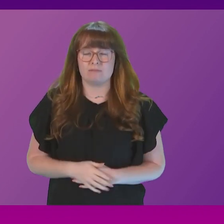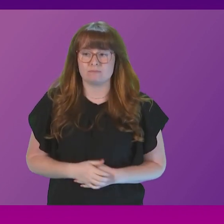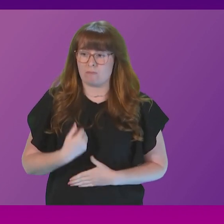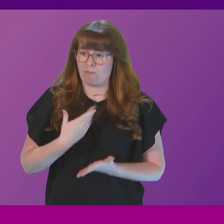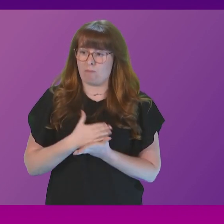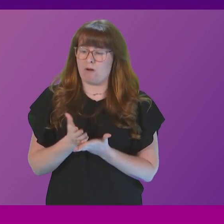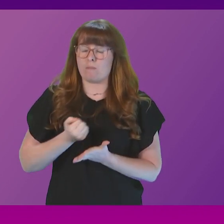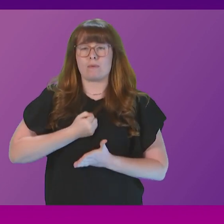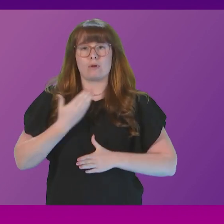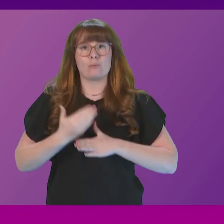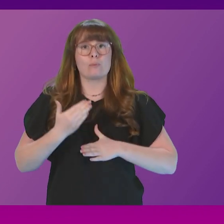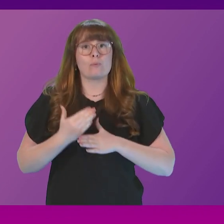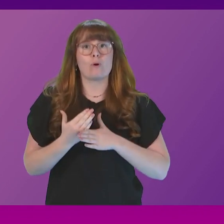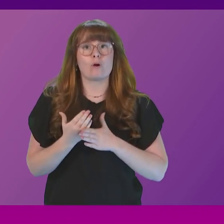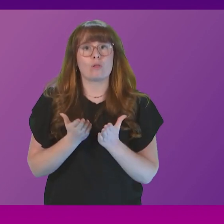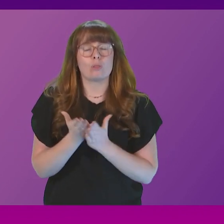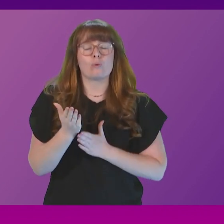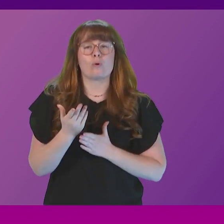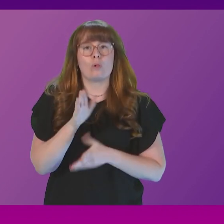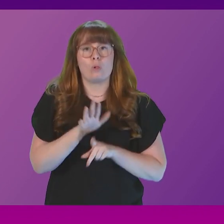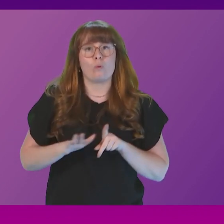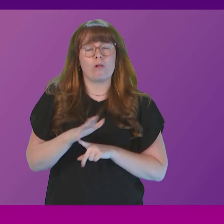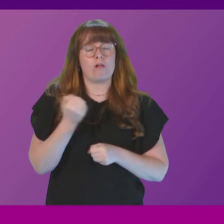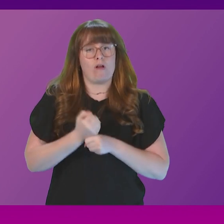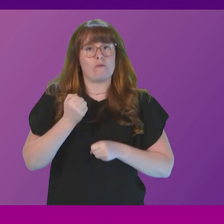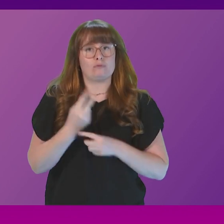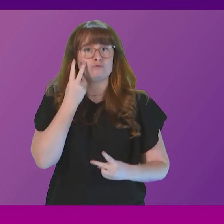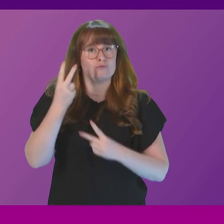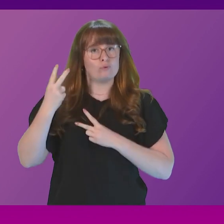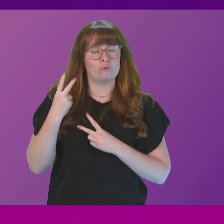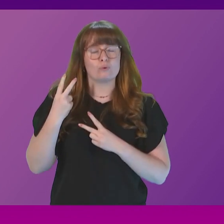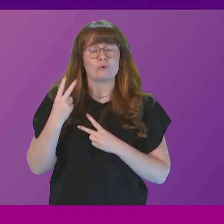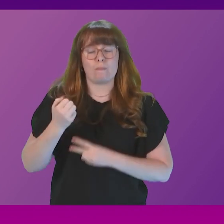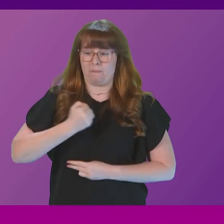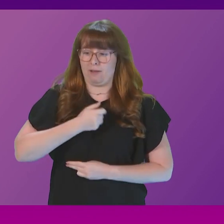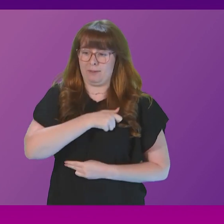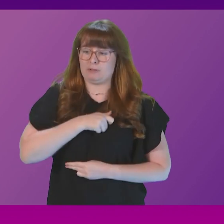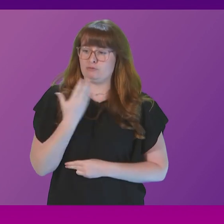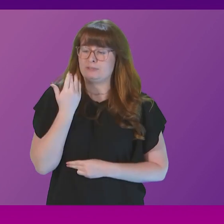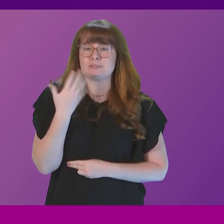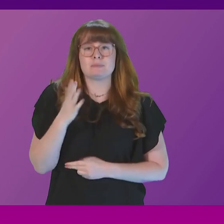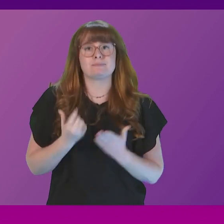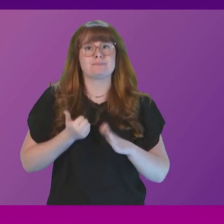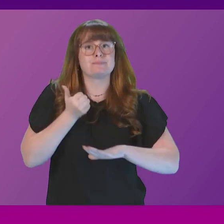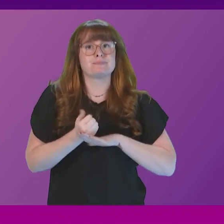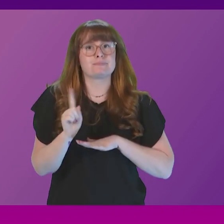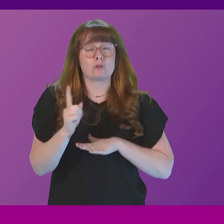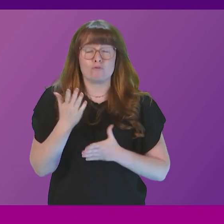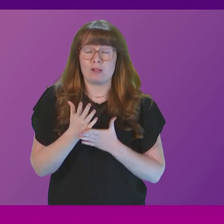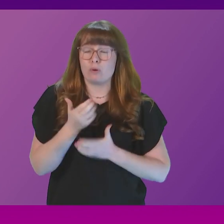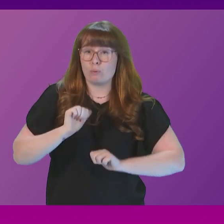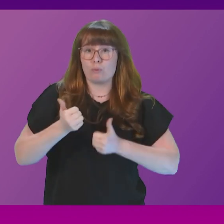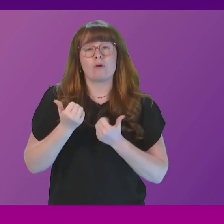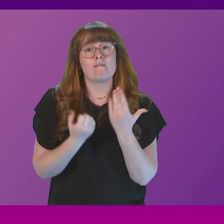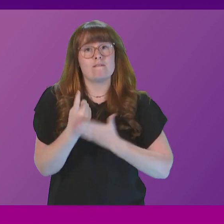work around the local governance review and the New Deal for Local Government, my committee recently held a very constructive event with Scottish